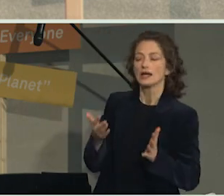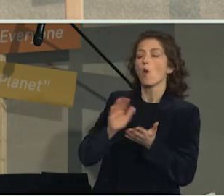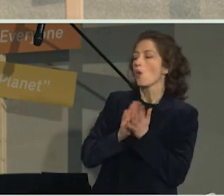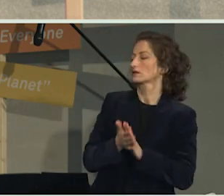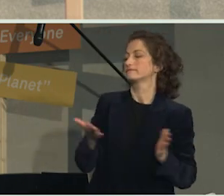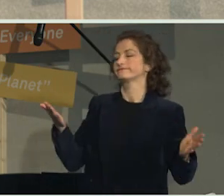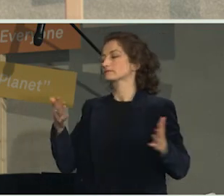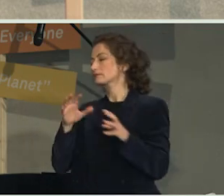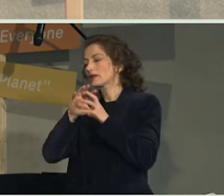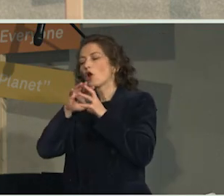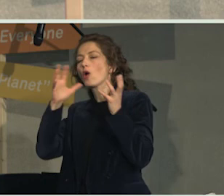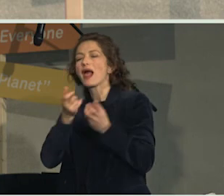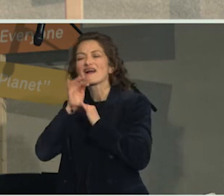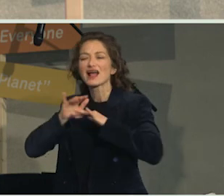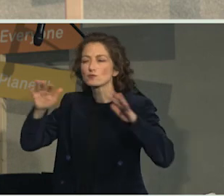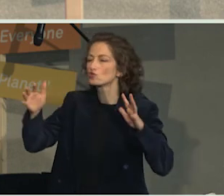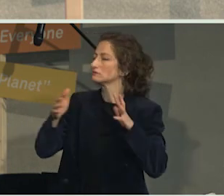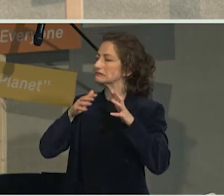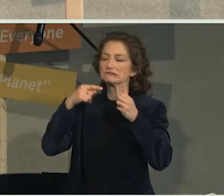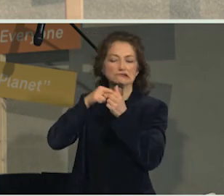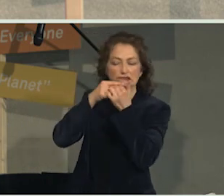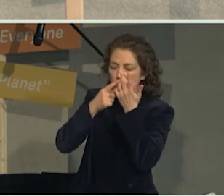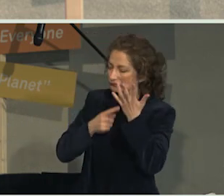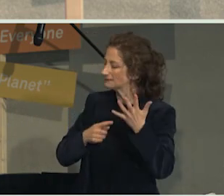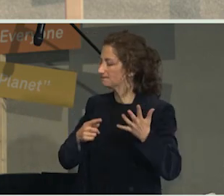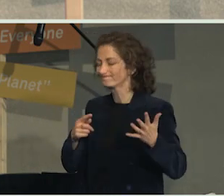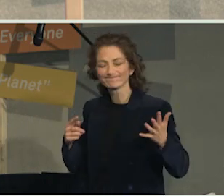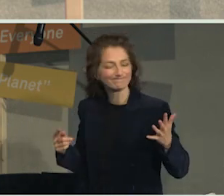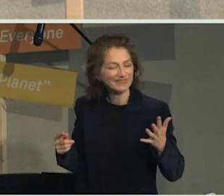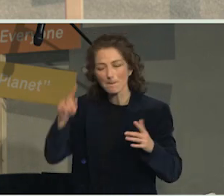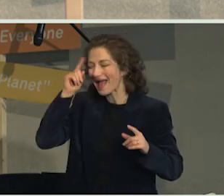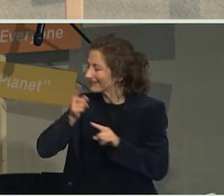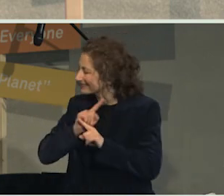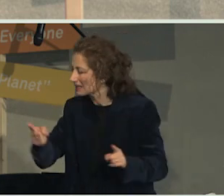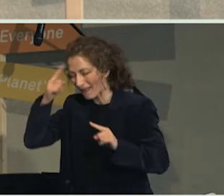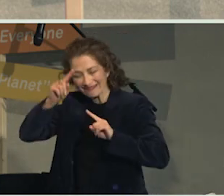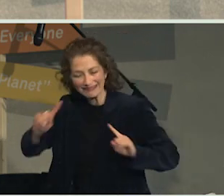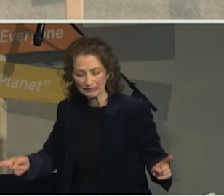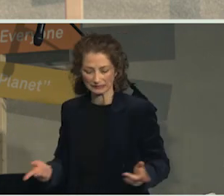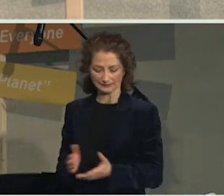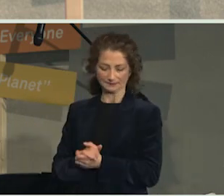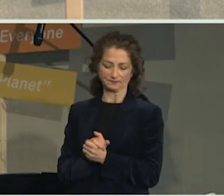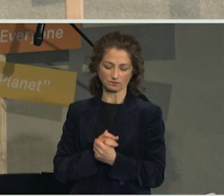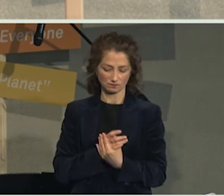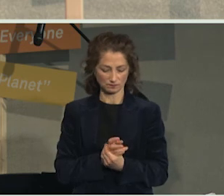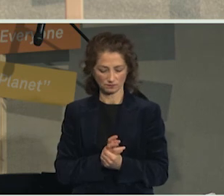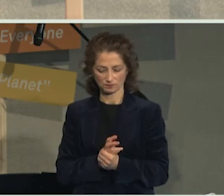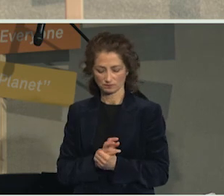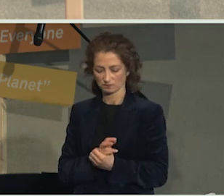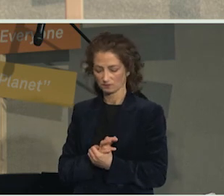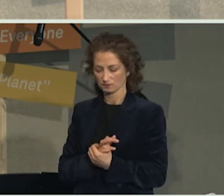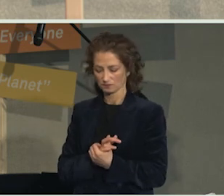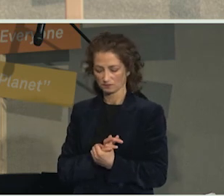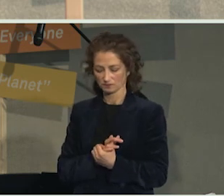are least likely to shape the movement against it. No, the intersectional wars were